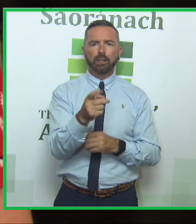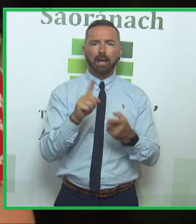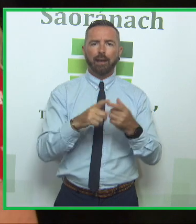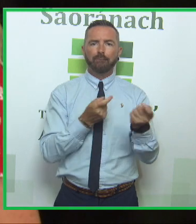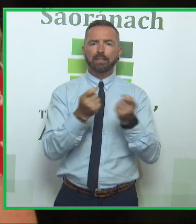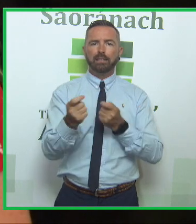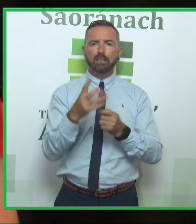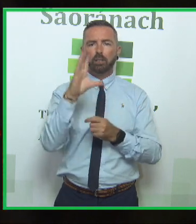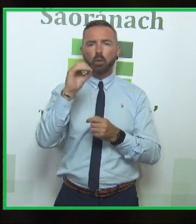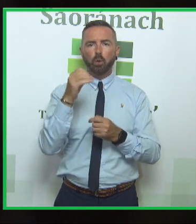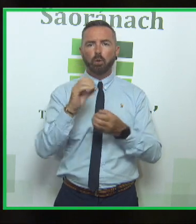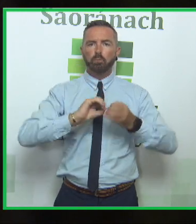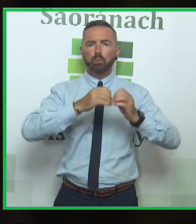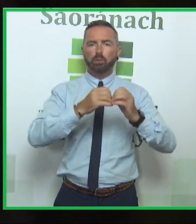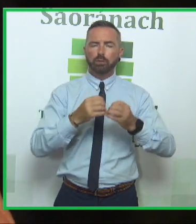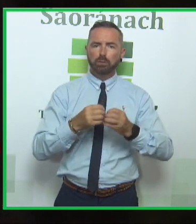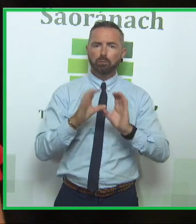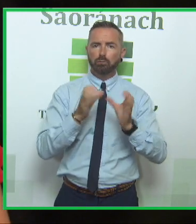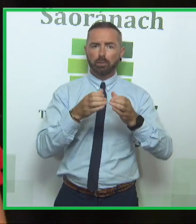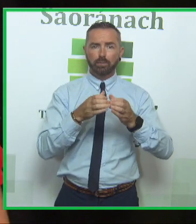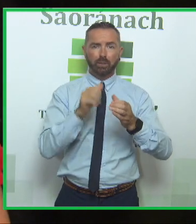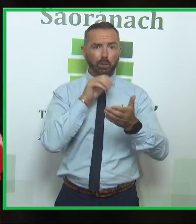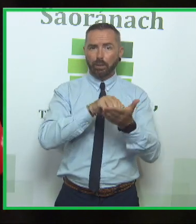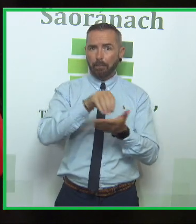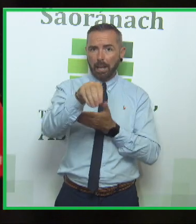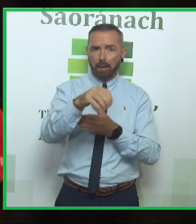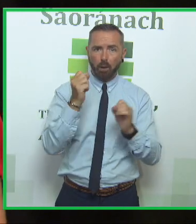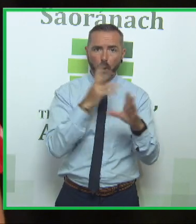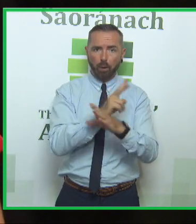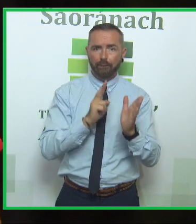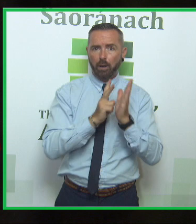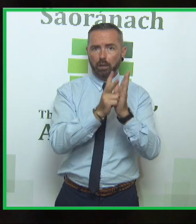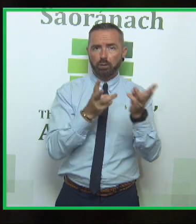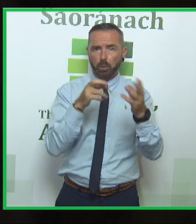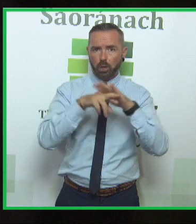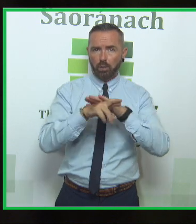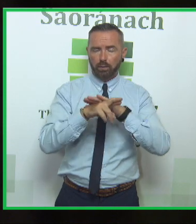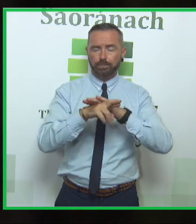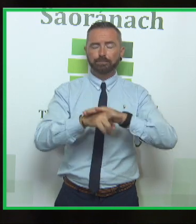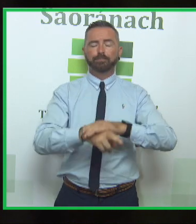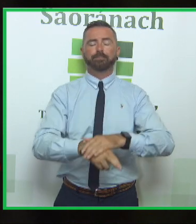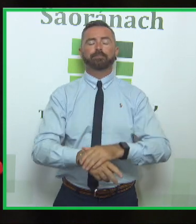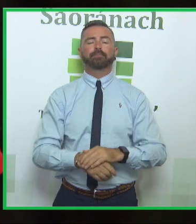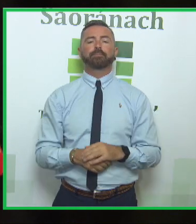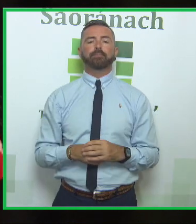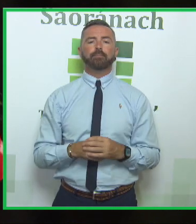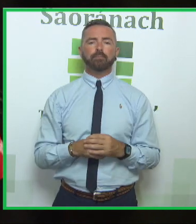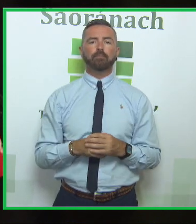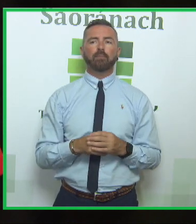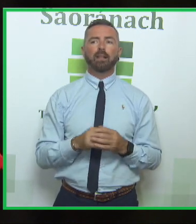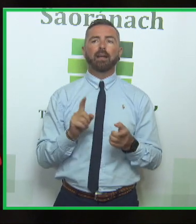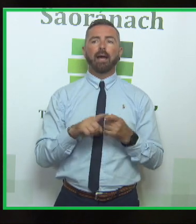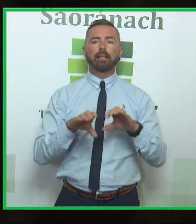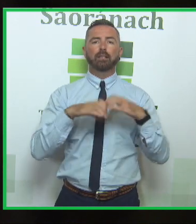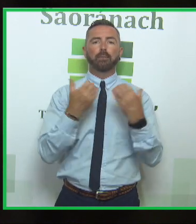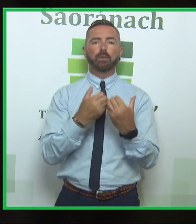and all sorts of things, and they're not paid. And in terms of the community drug workers, they